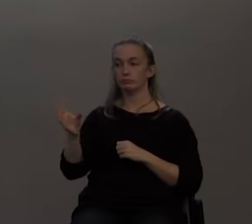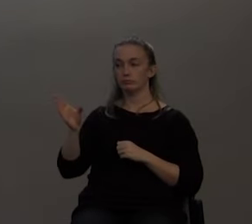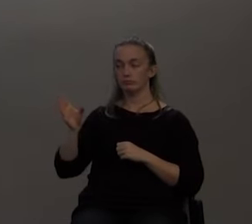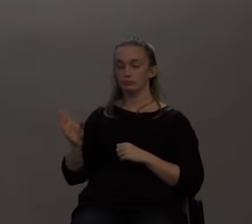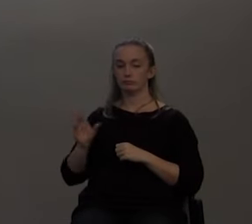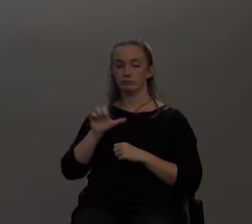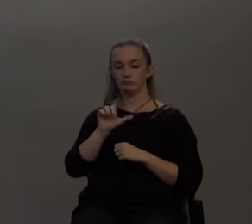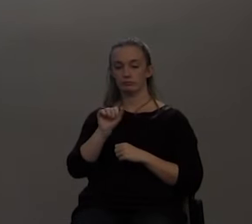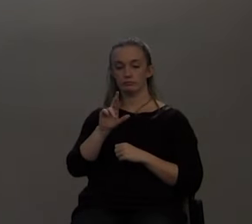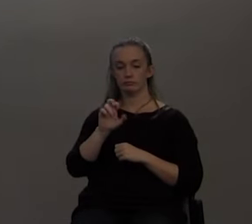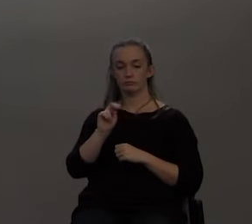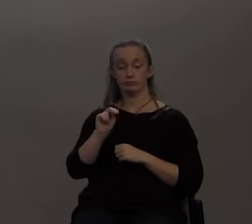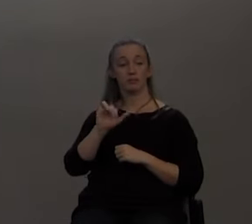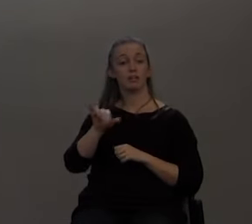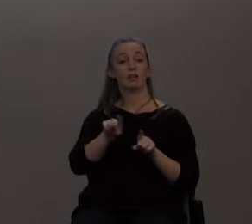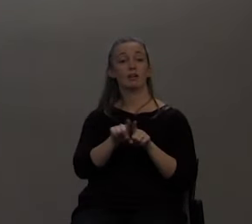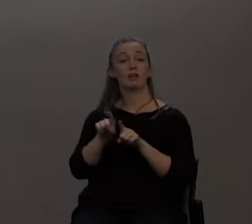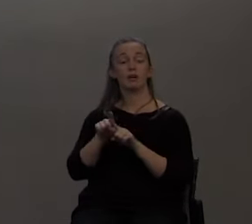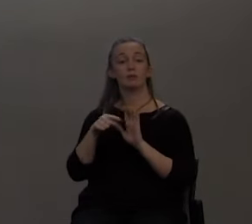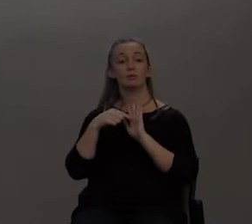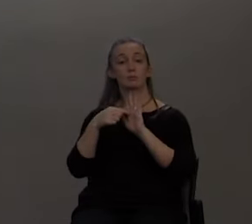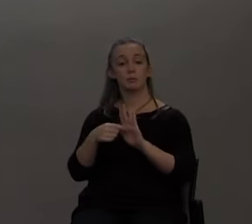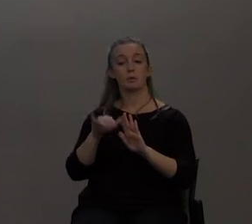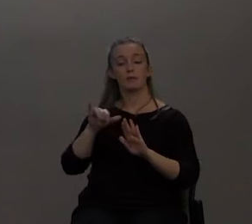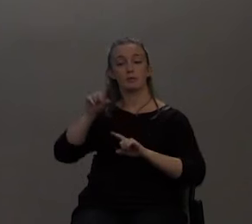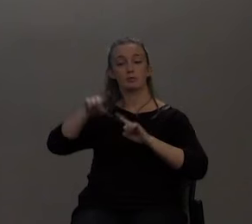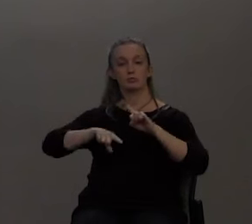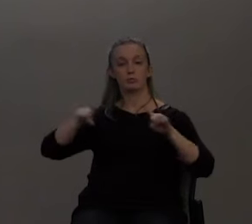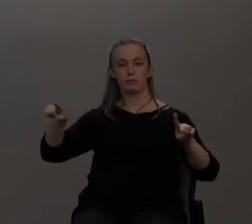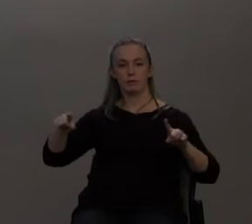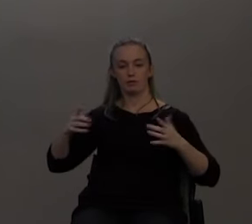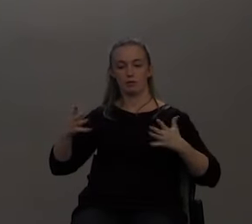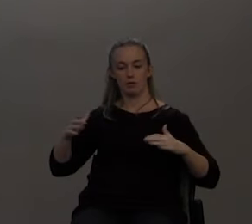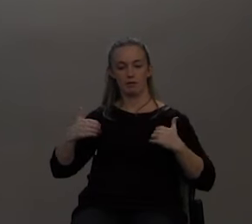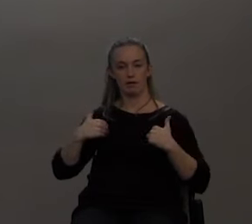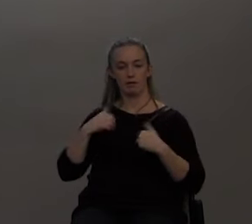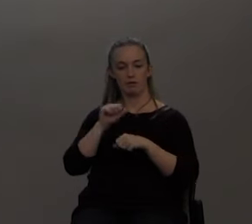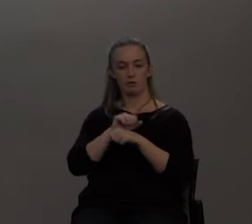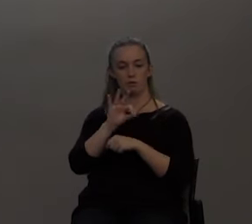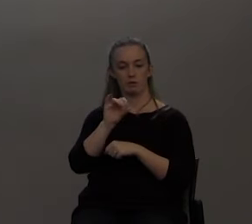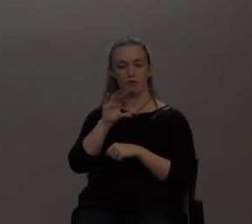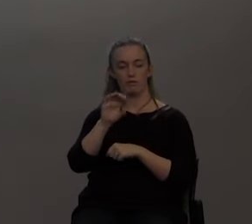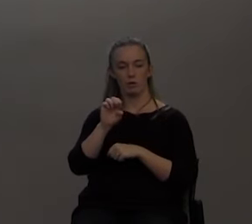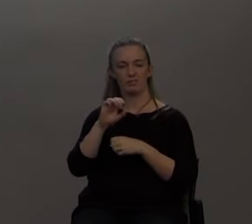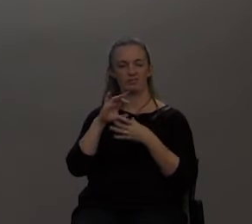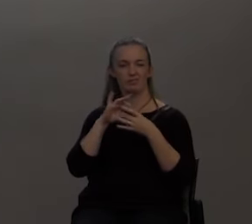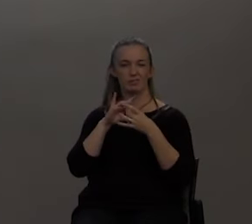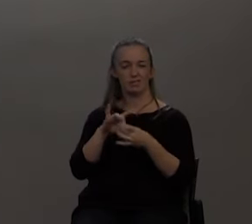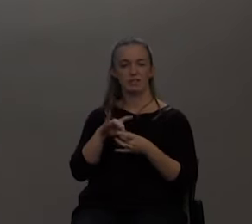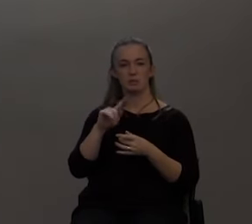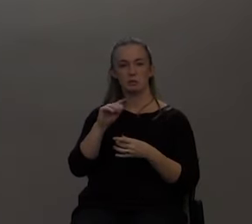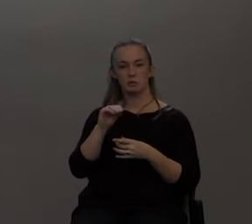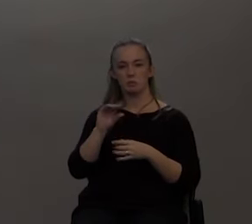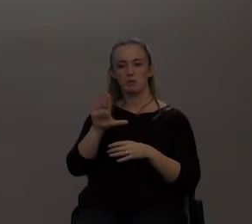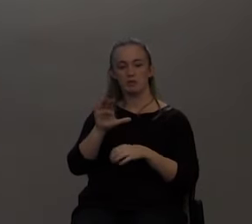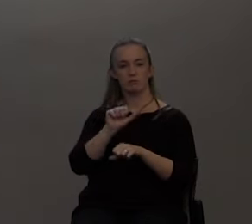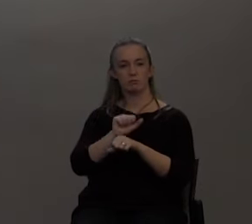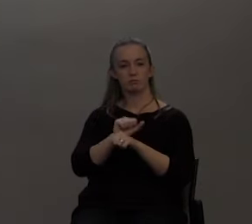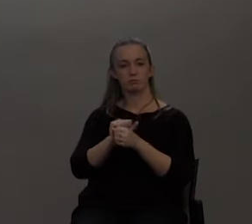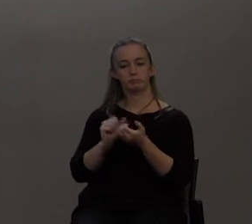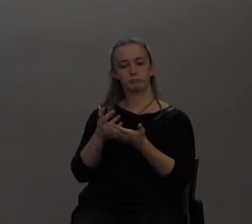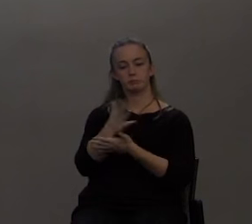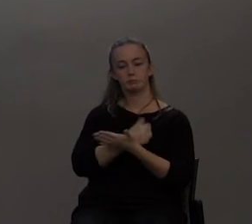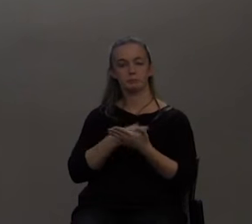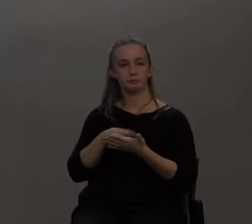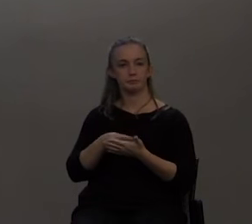that there's a diversity in the existing workforce in terms of wages that that workforce is receiving